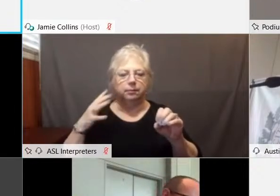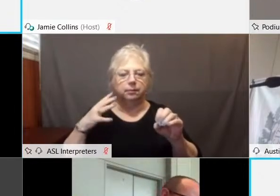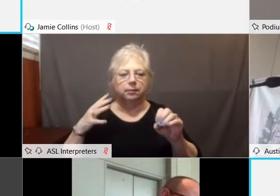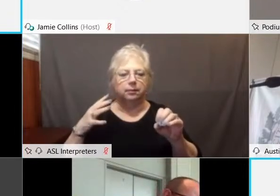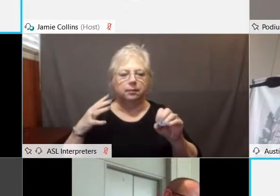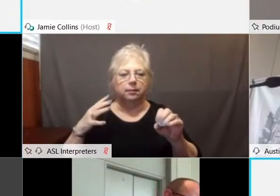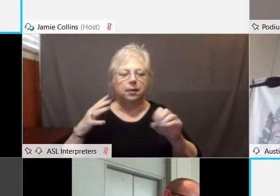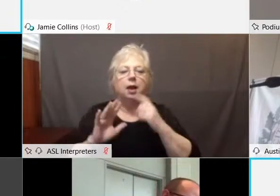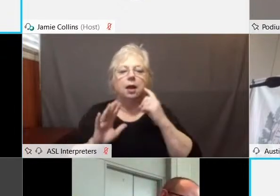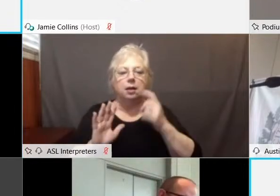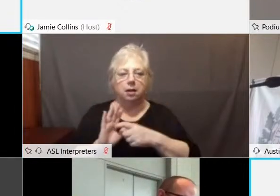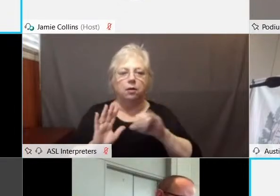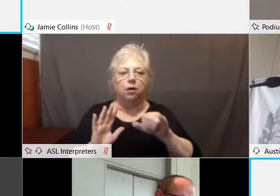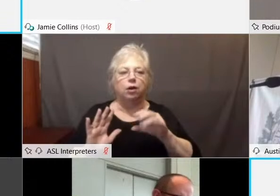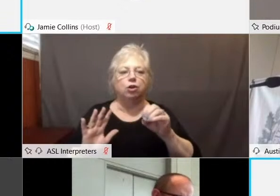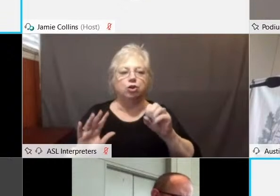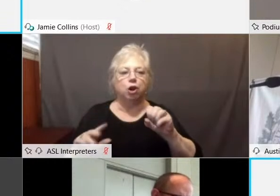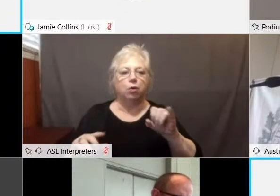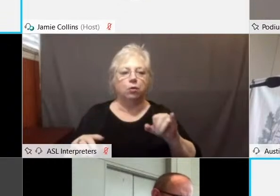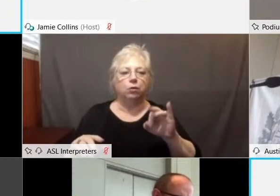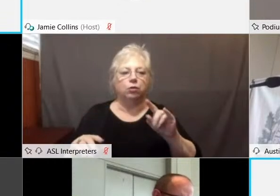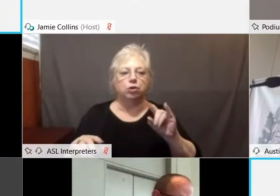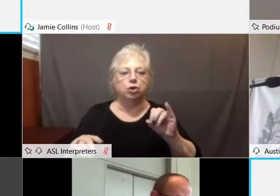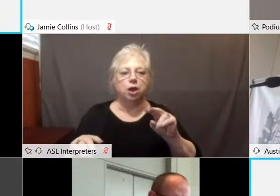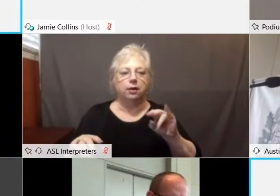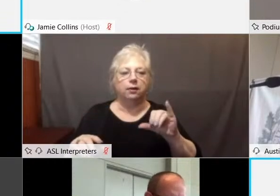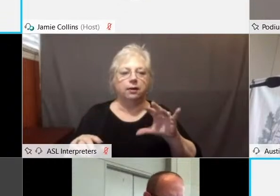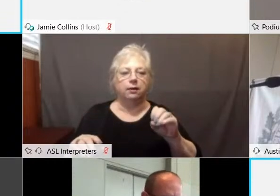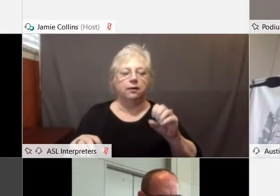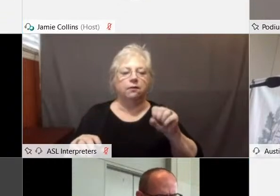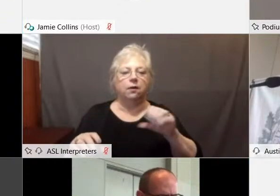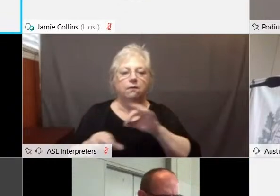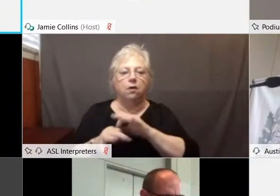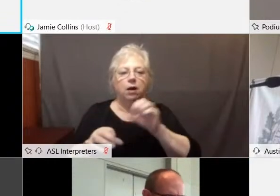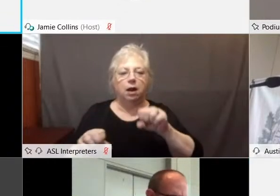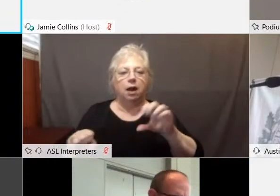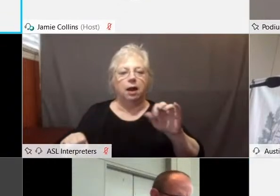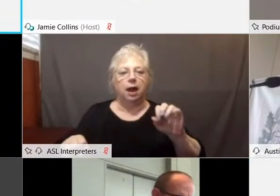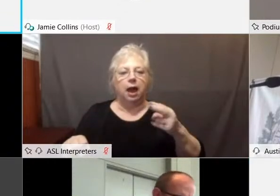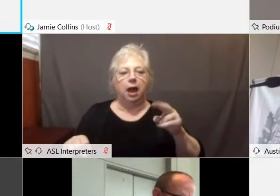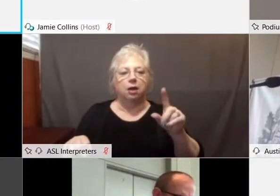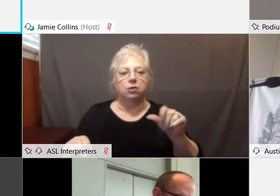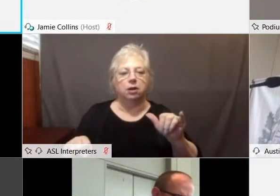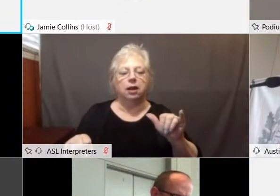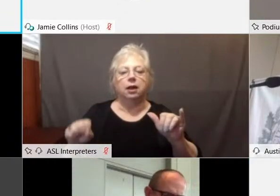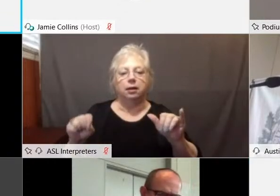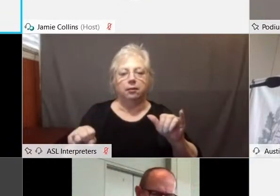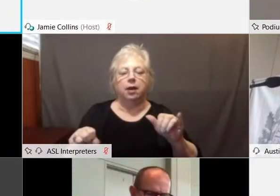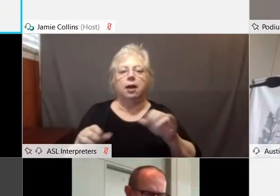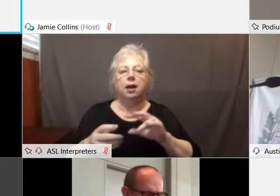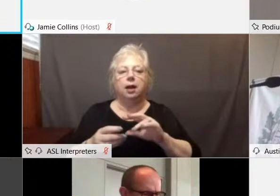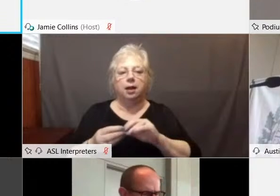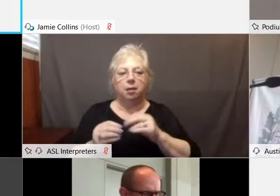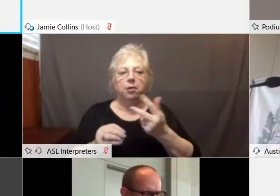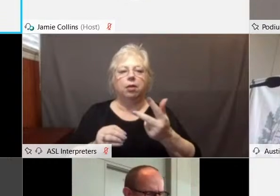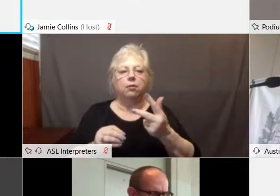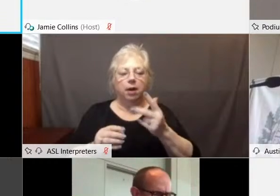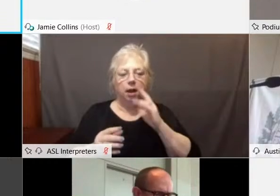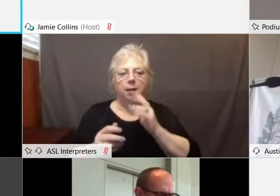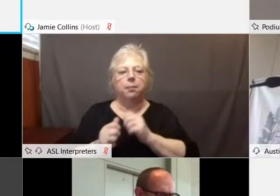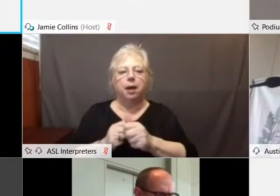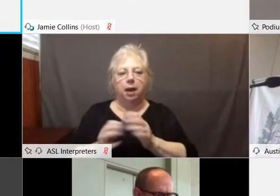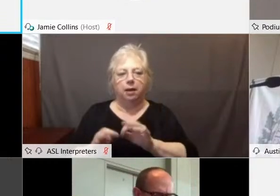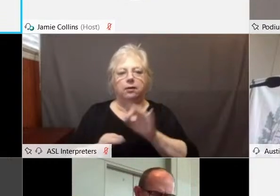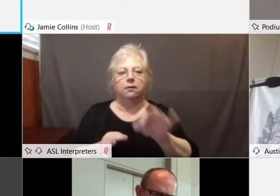Noted. Joe Justice voted aye. Lashley. Aye. Motion passes. Item 3 will be deferred until the next